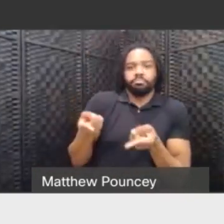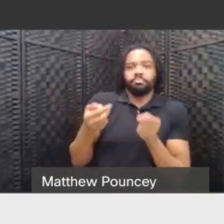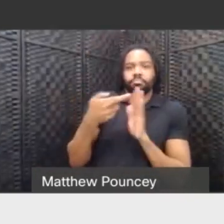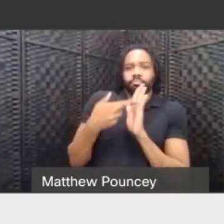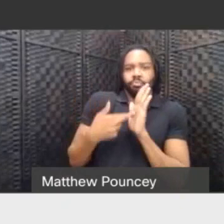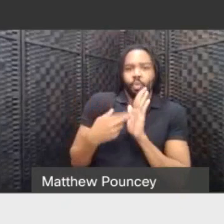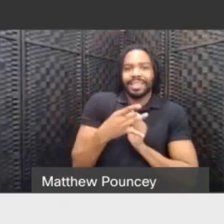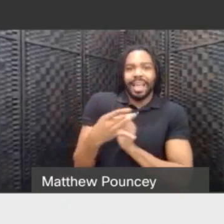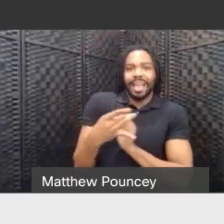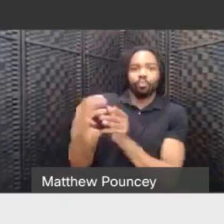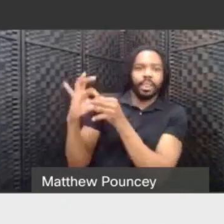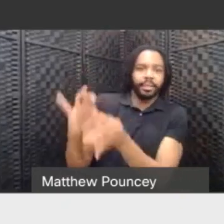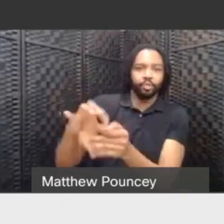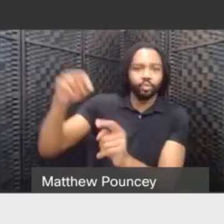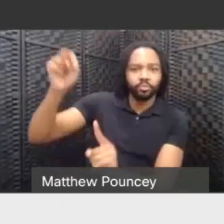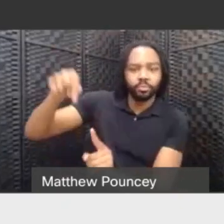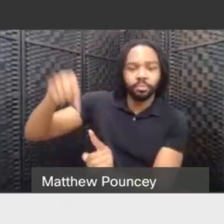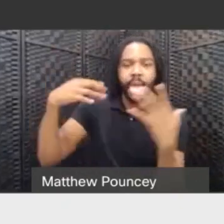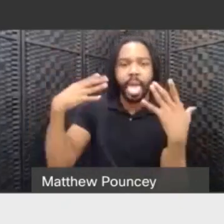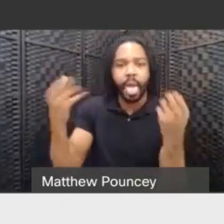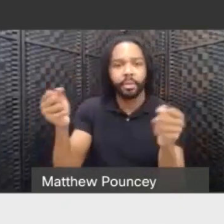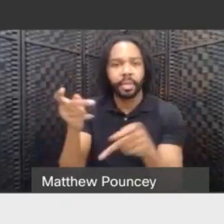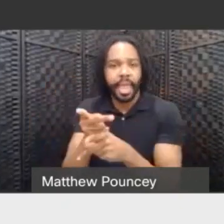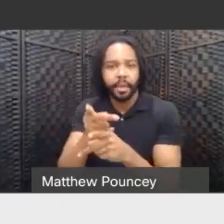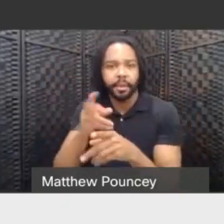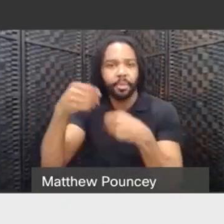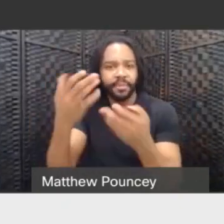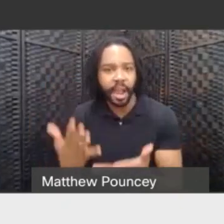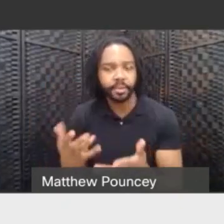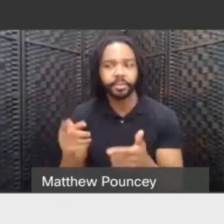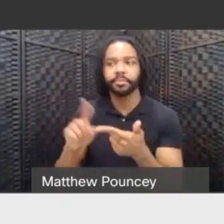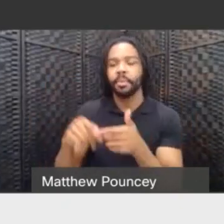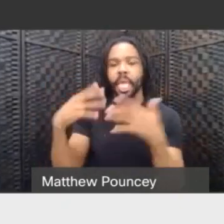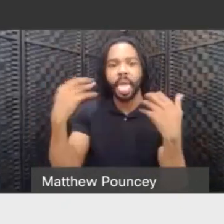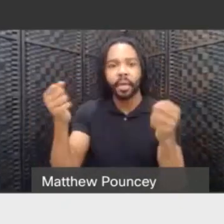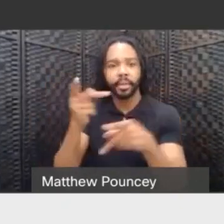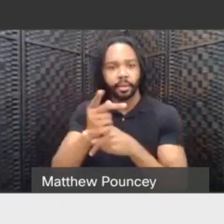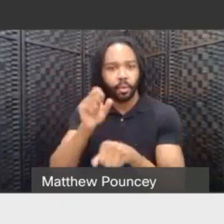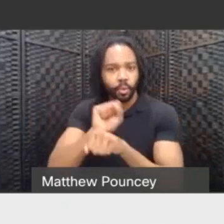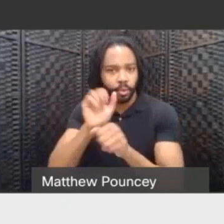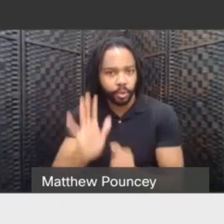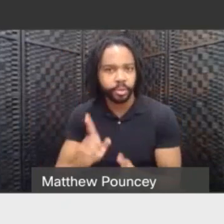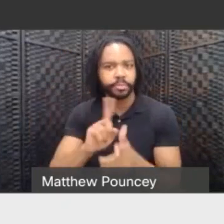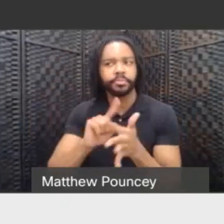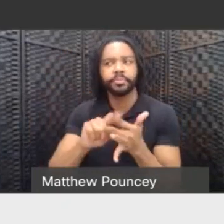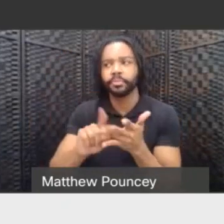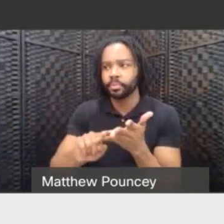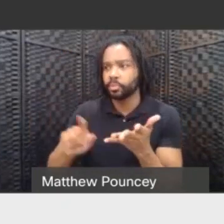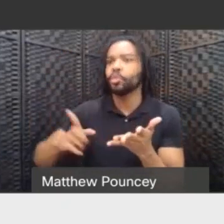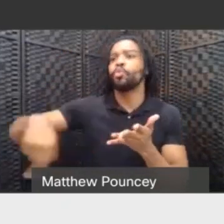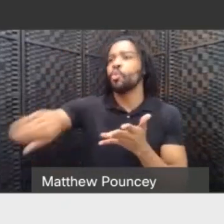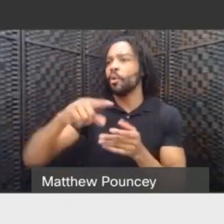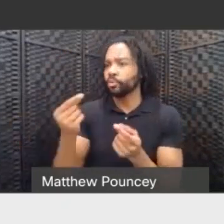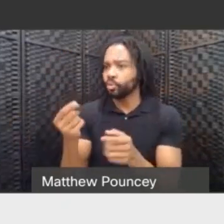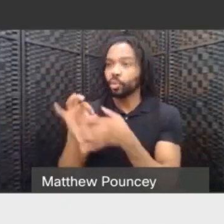what healthcare providers or healthcare workers should do related to PPE or anything else